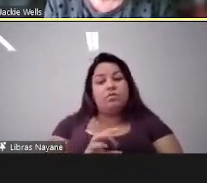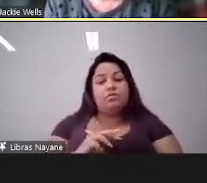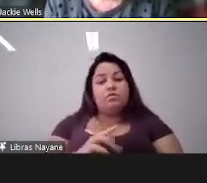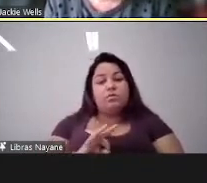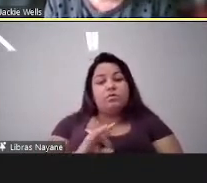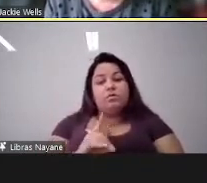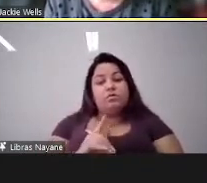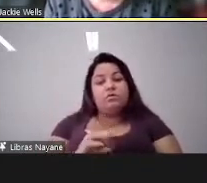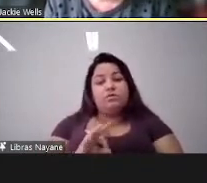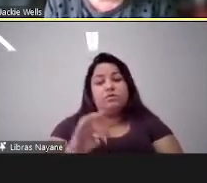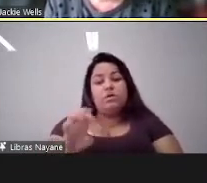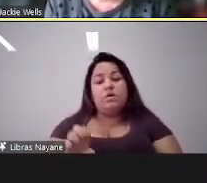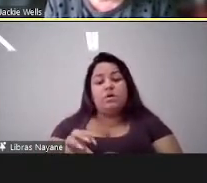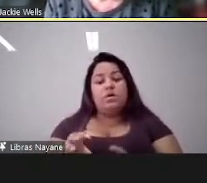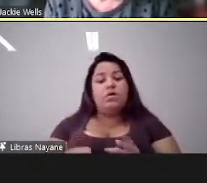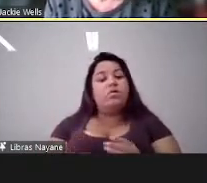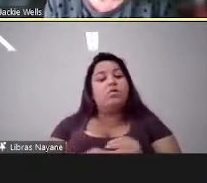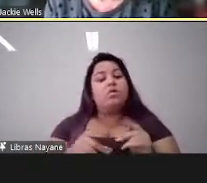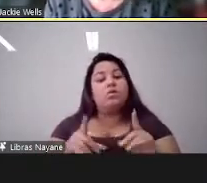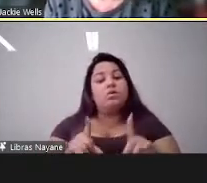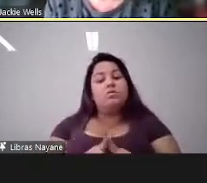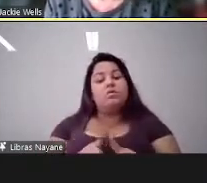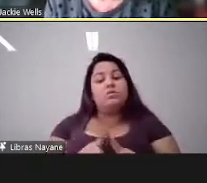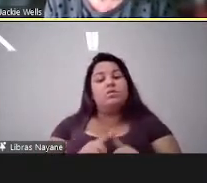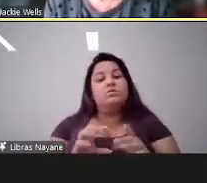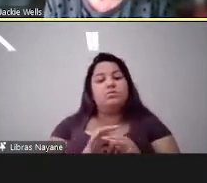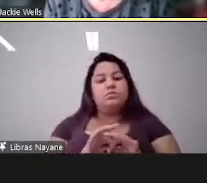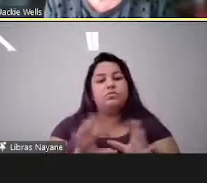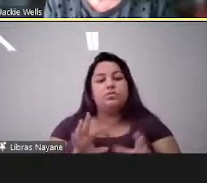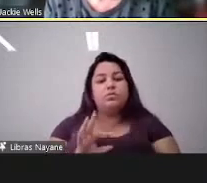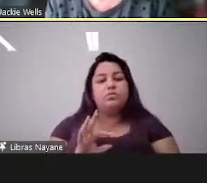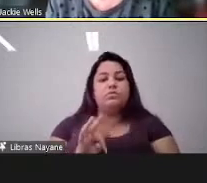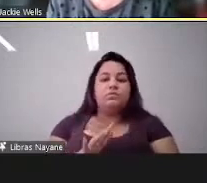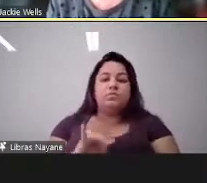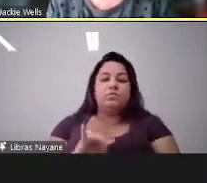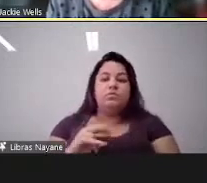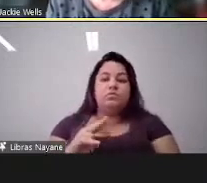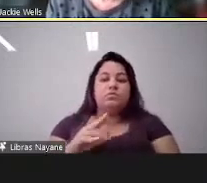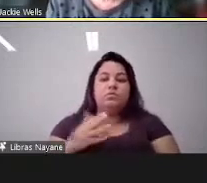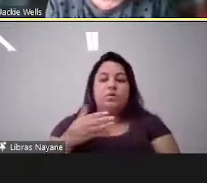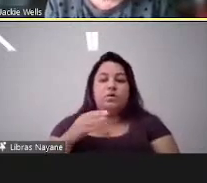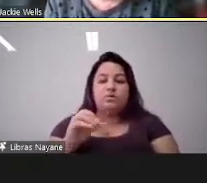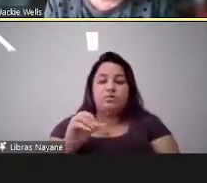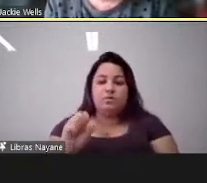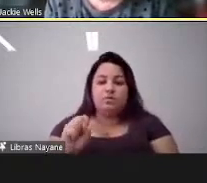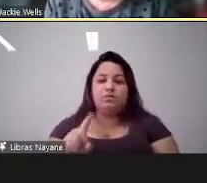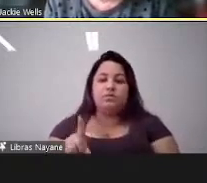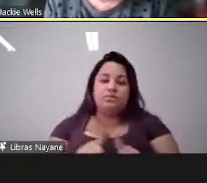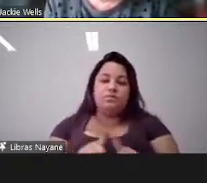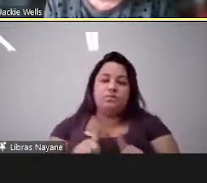tax-free, whilst the remainder is taxed at their then tax rate.